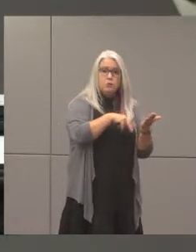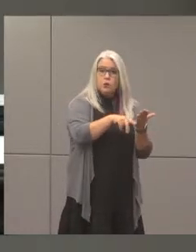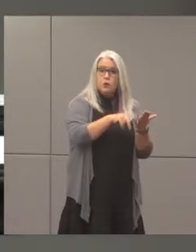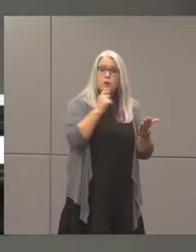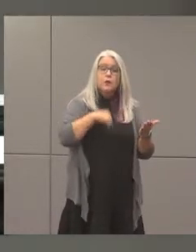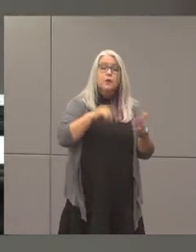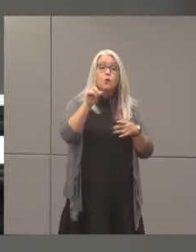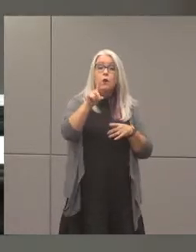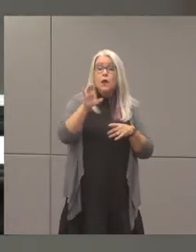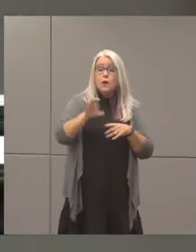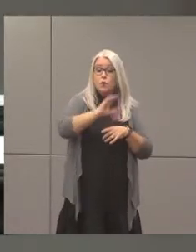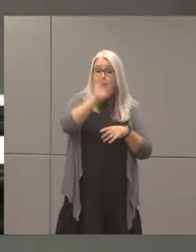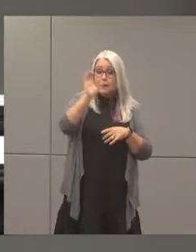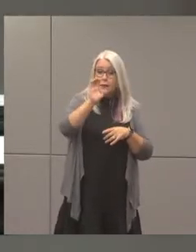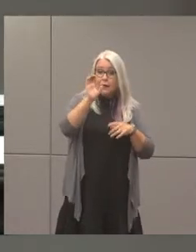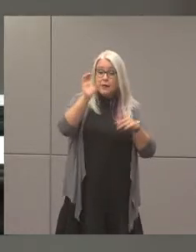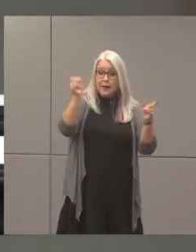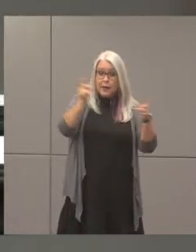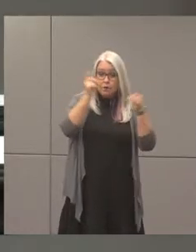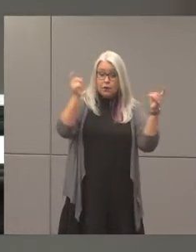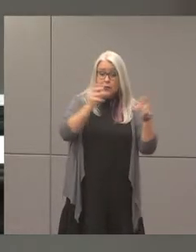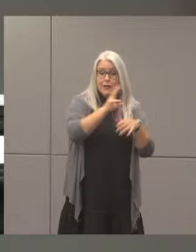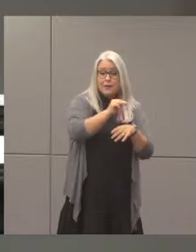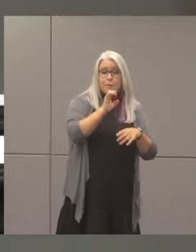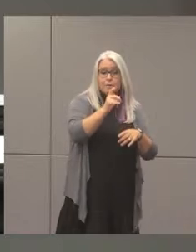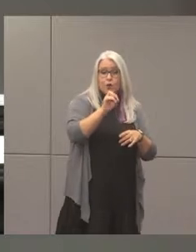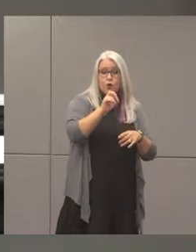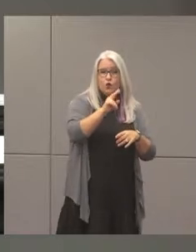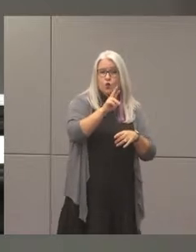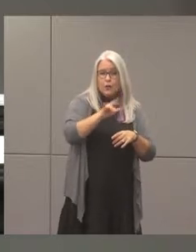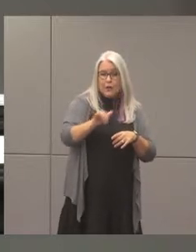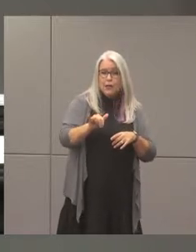100th anniversary at the McCree Theater.